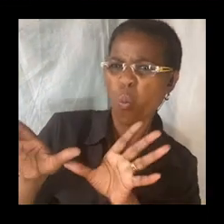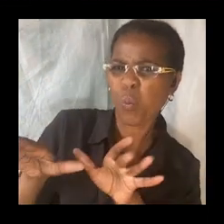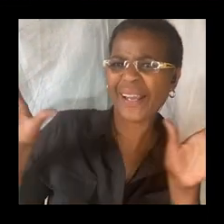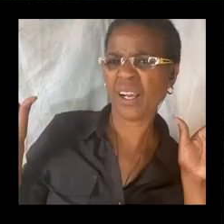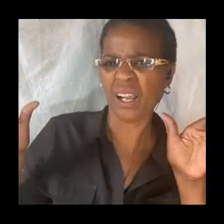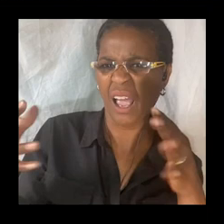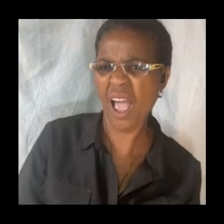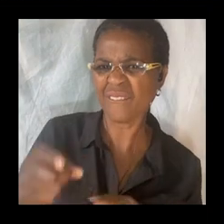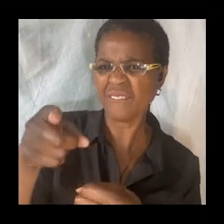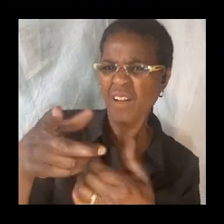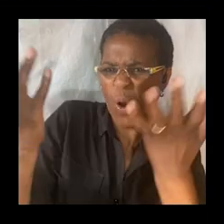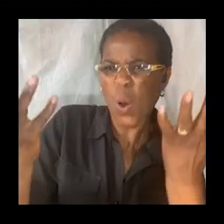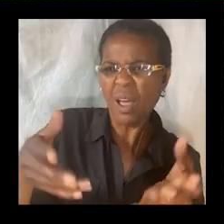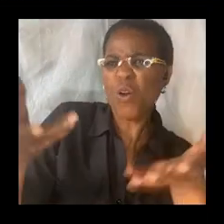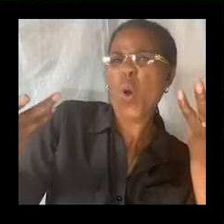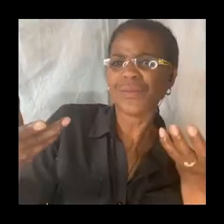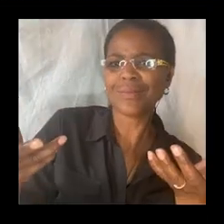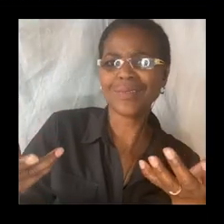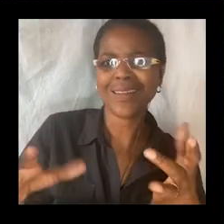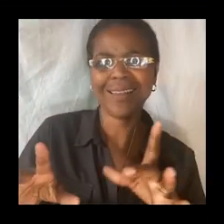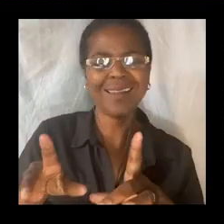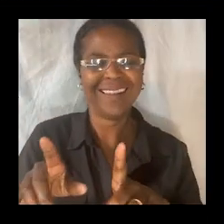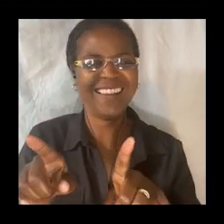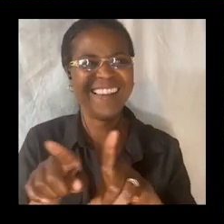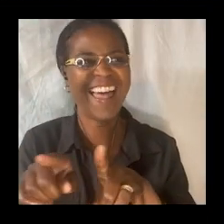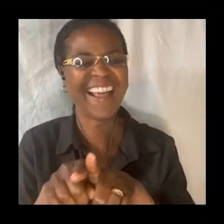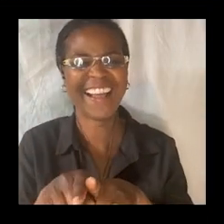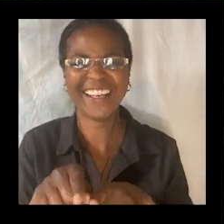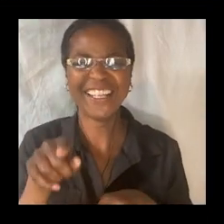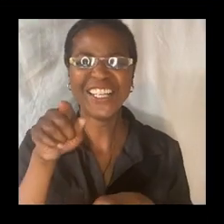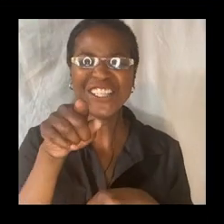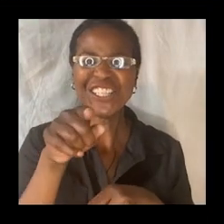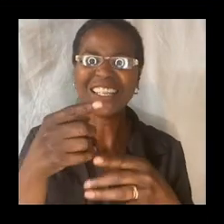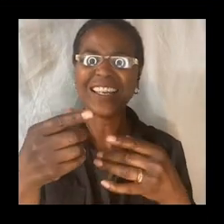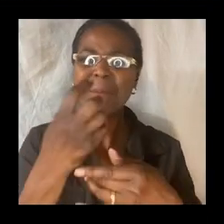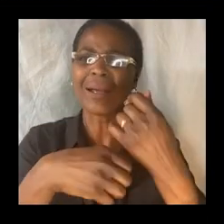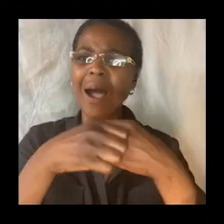of sentences, she says, "Yes, that's where your wings were." So she's able to